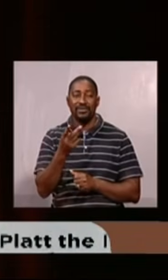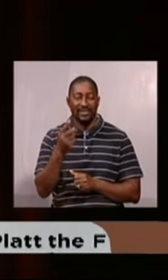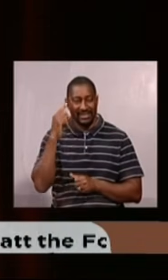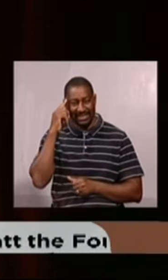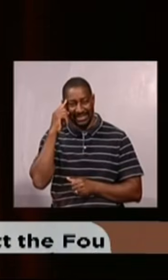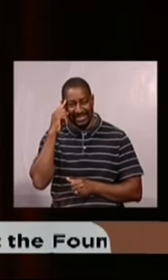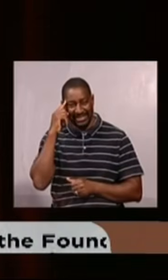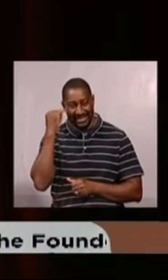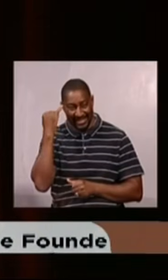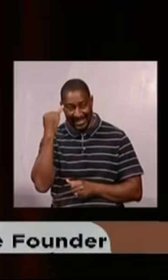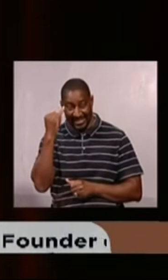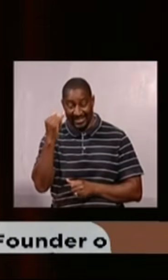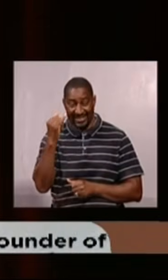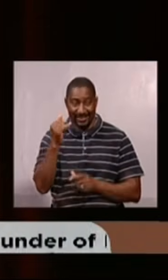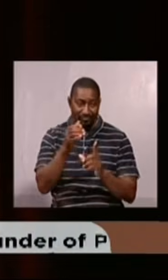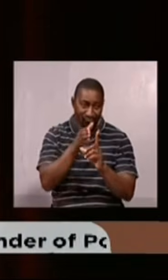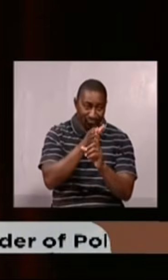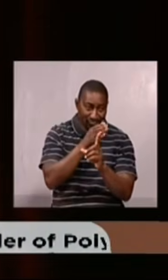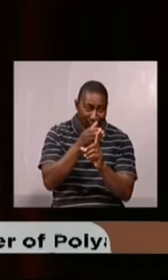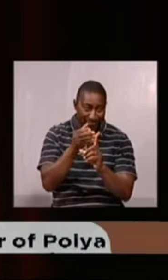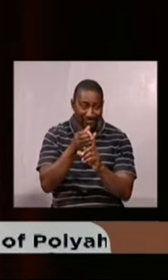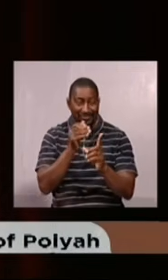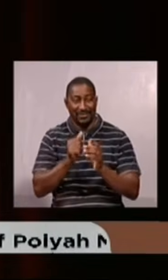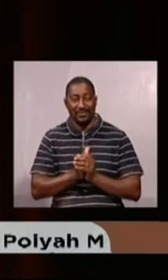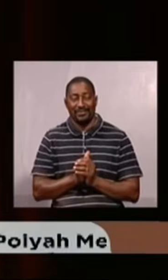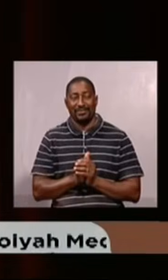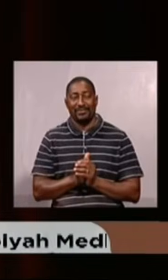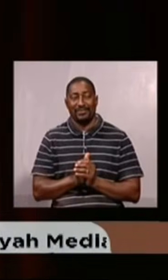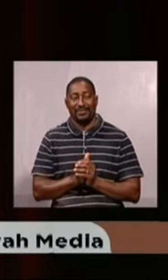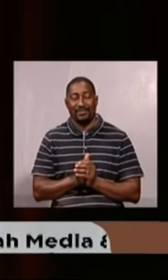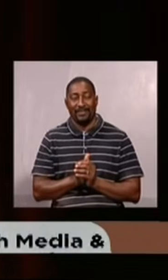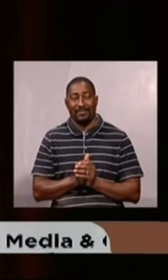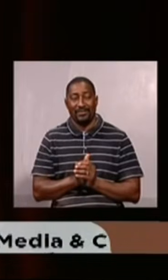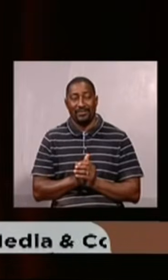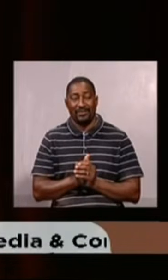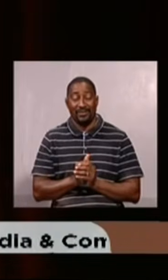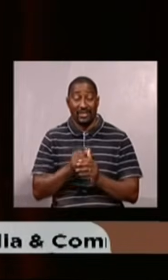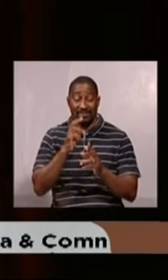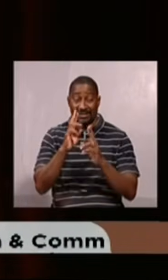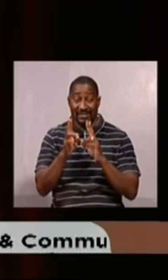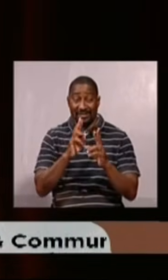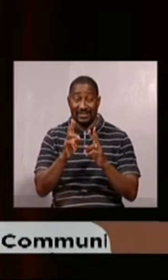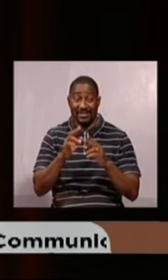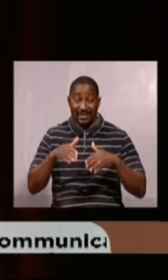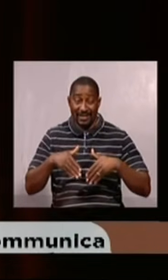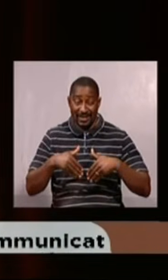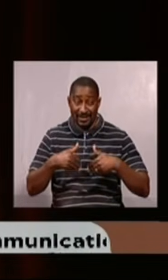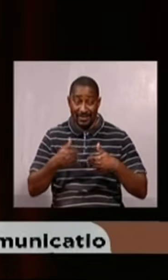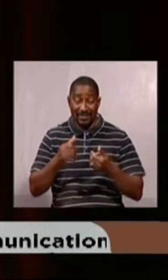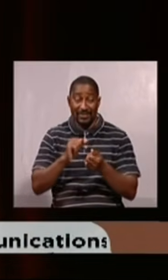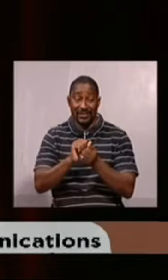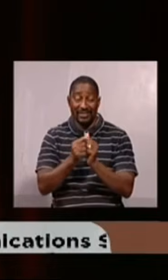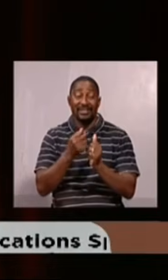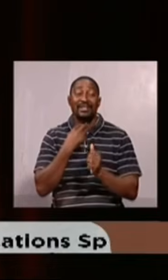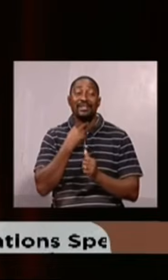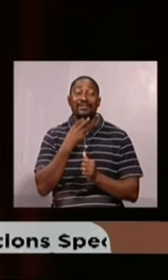an opinion, and there's influence. Prior to us being on air, it was a discussion by saying, how do we convert the